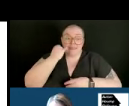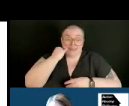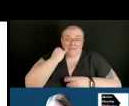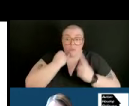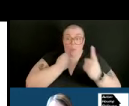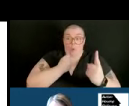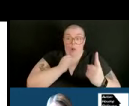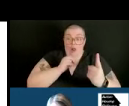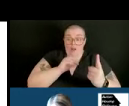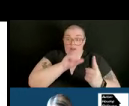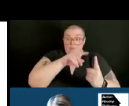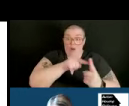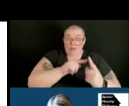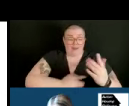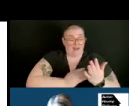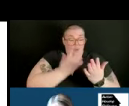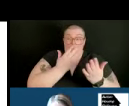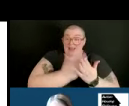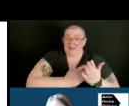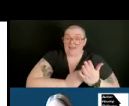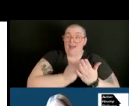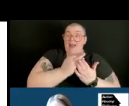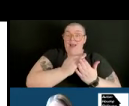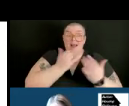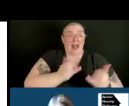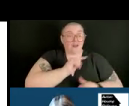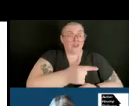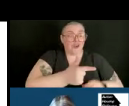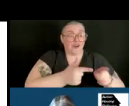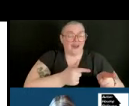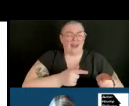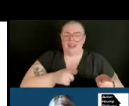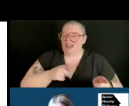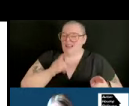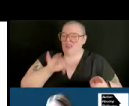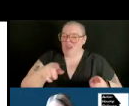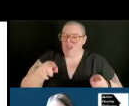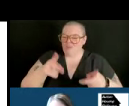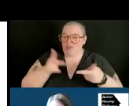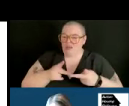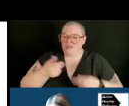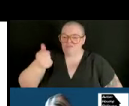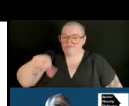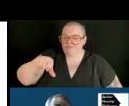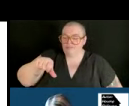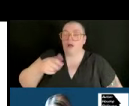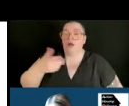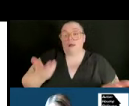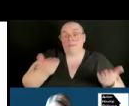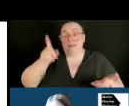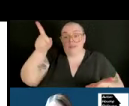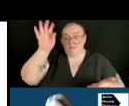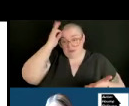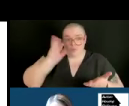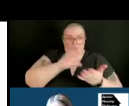a unit when you reach the top. You need to take a look at the map or consider visiting the neighborhood